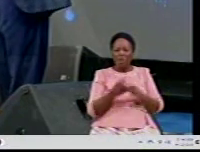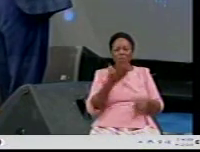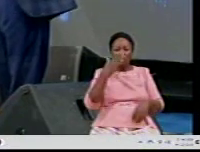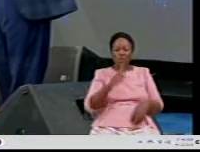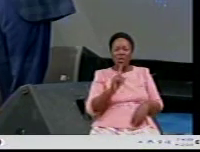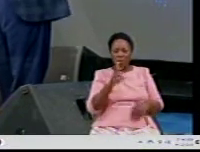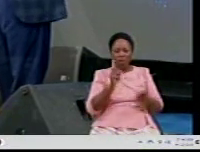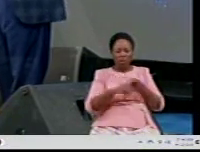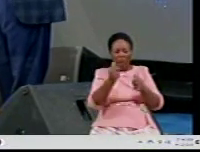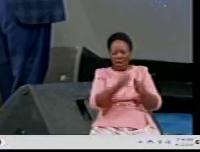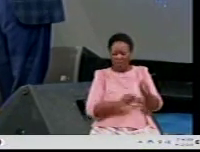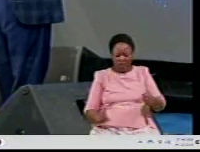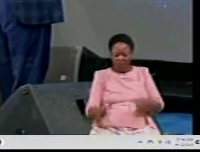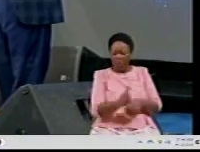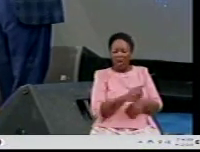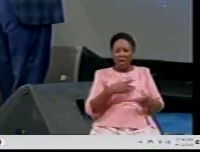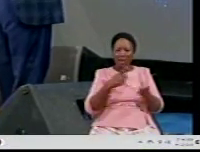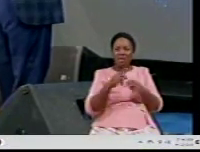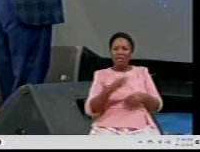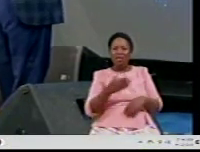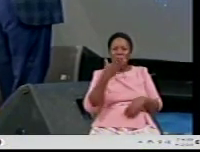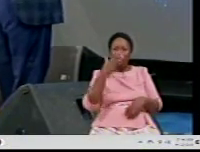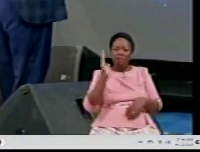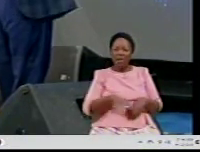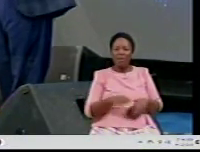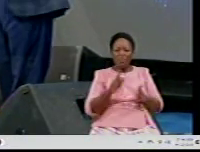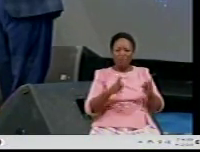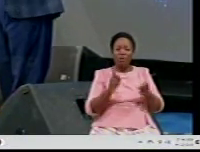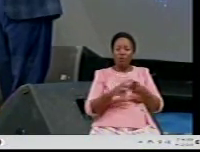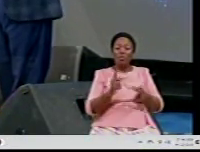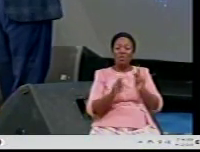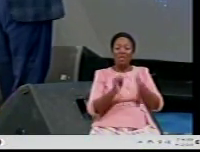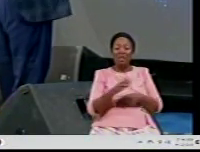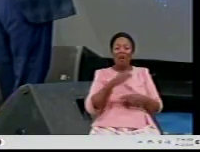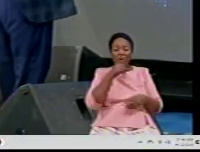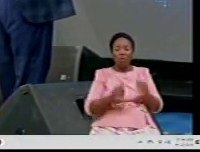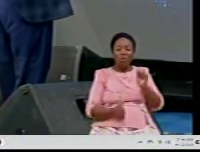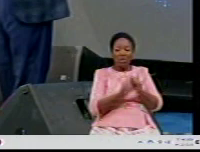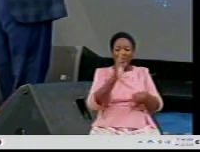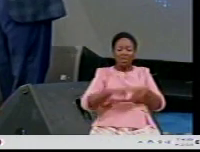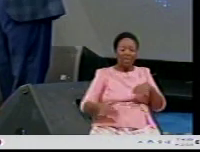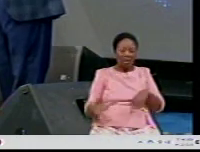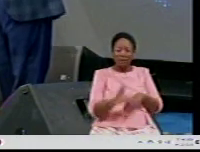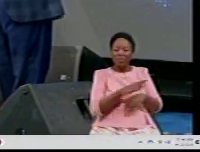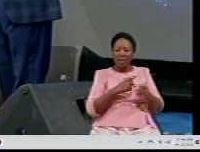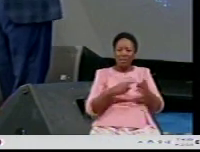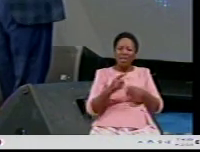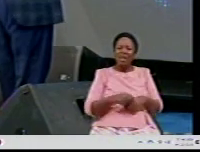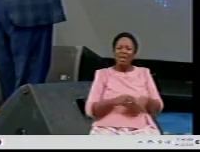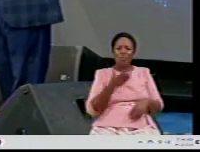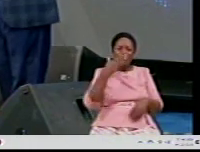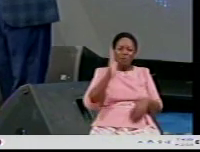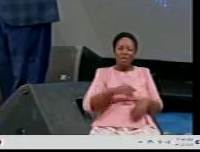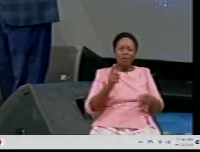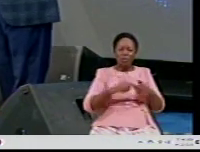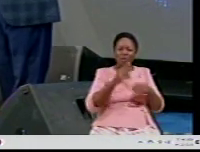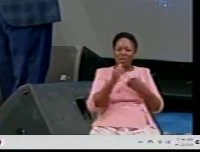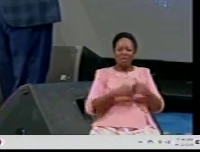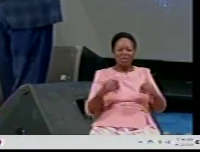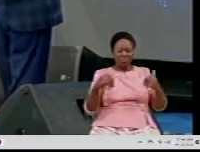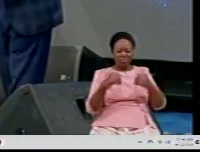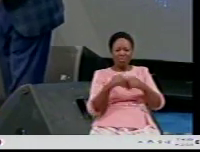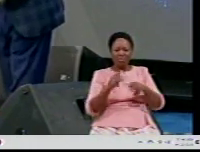a terror to those who are older than him, is a terror to his age mate, is